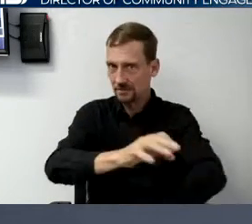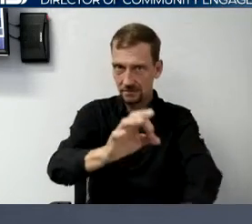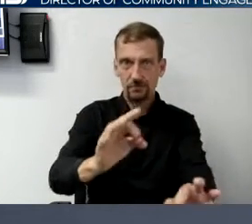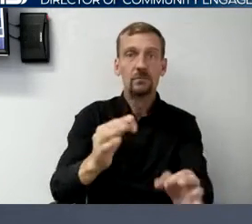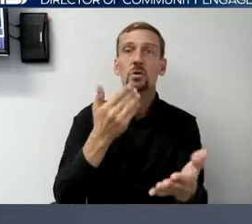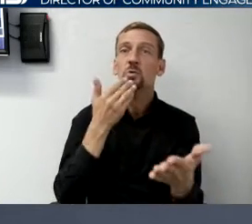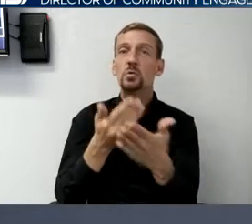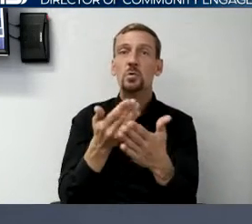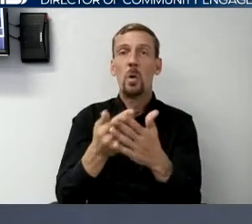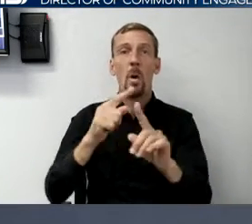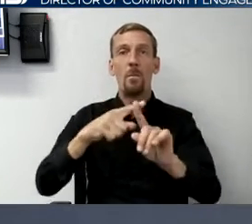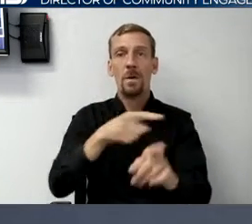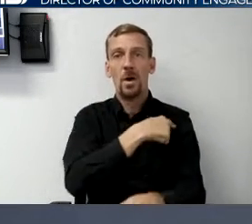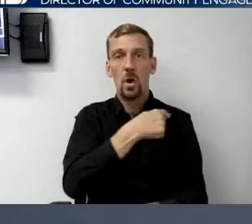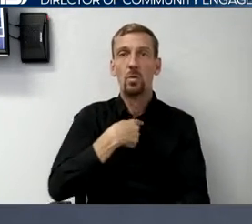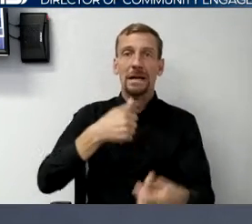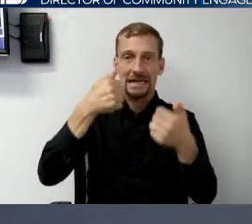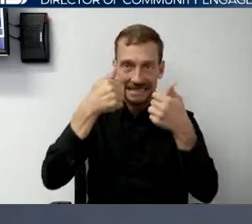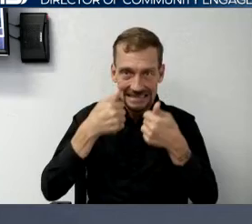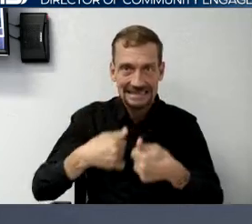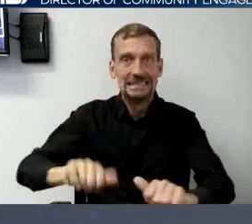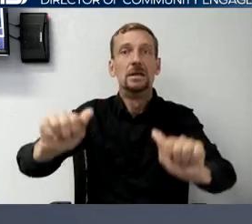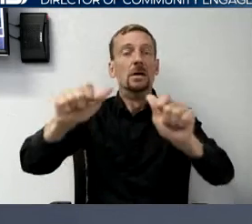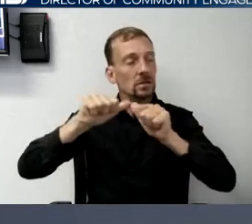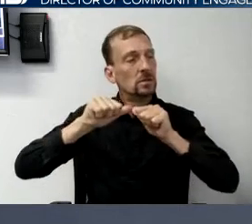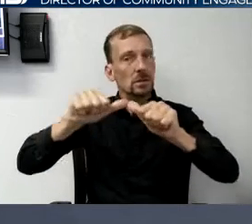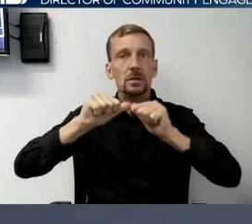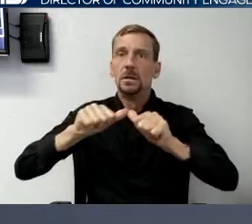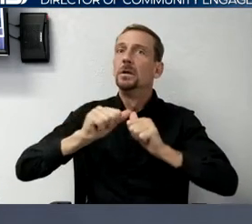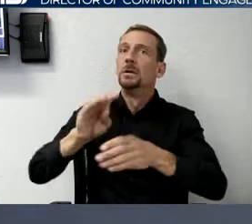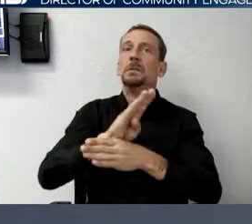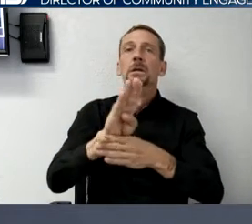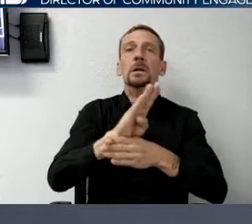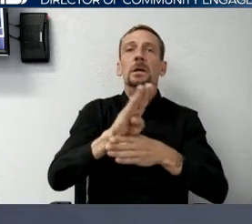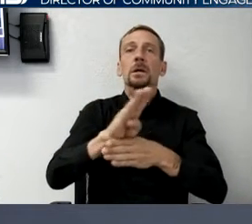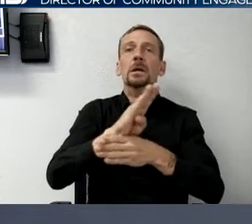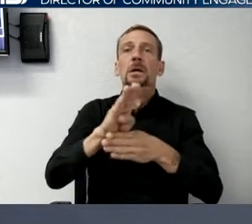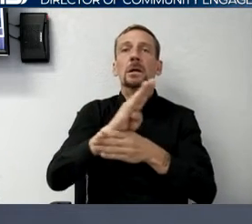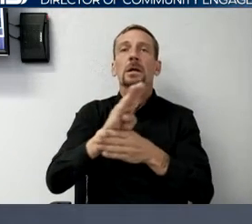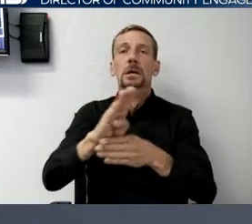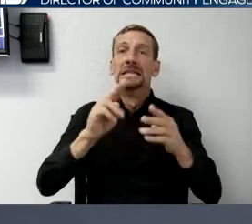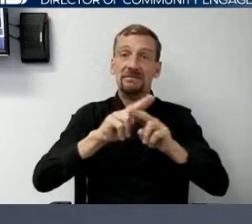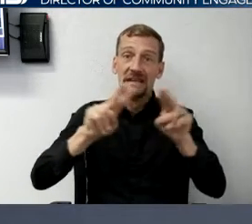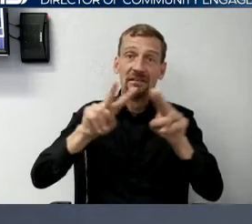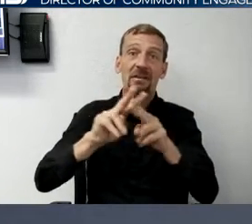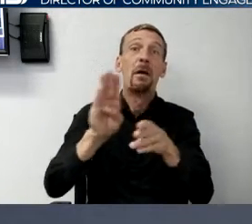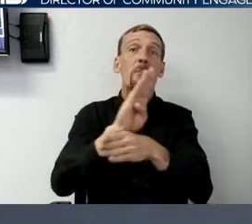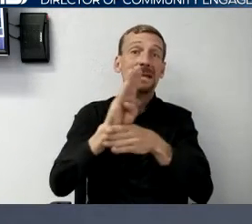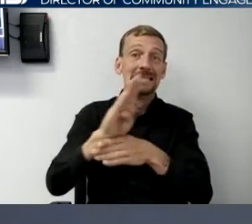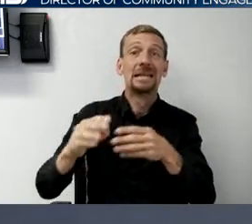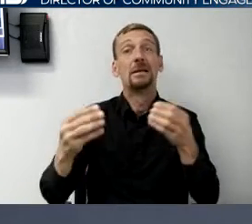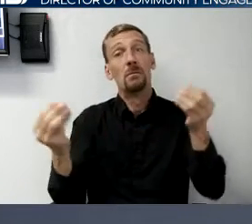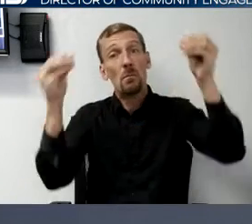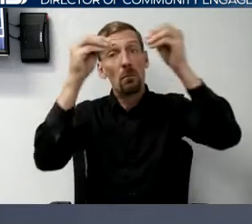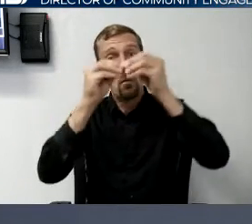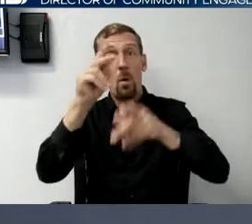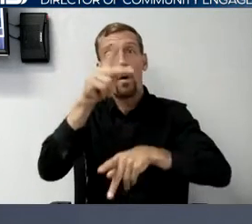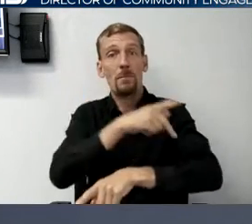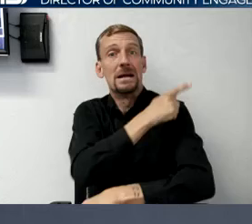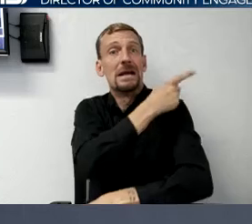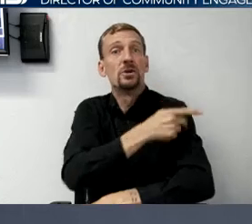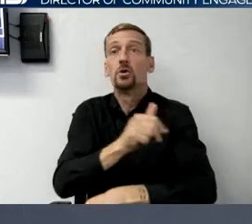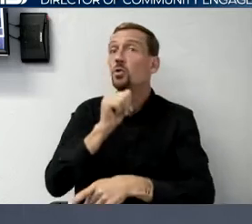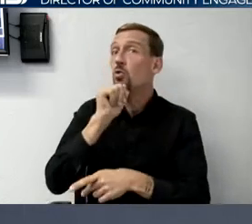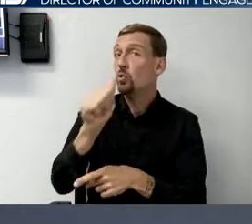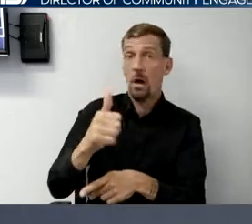we do continue to be an incredibly busy hospital, taking care of many more non-COVID patients. As of